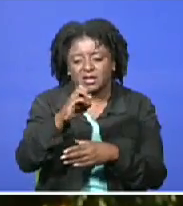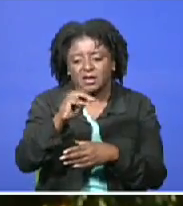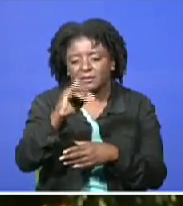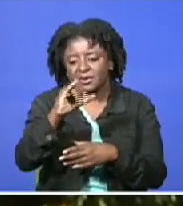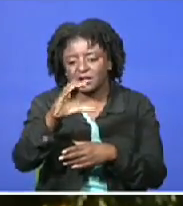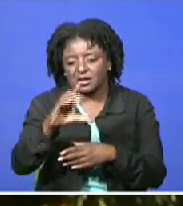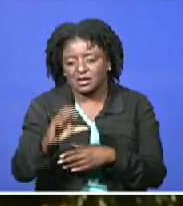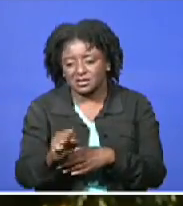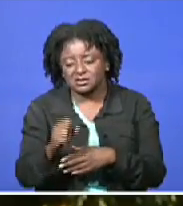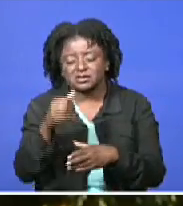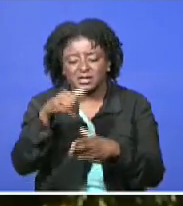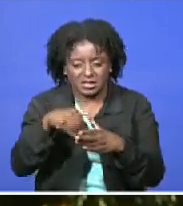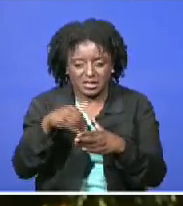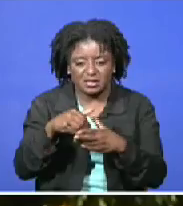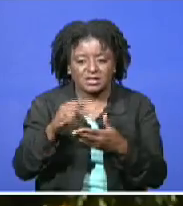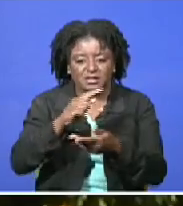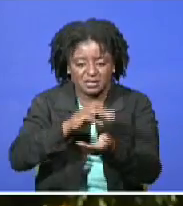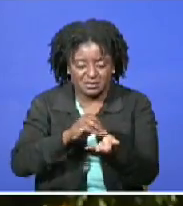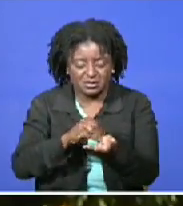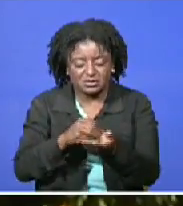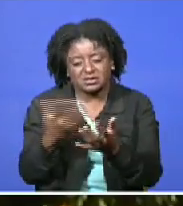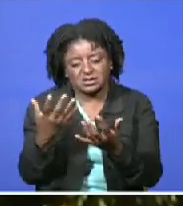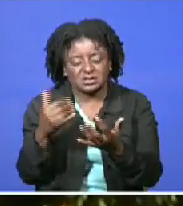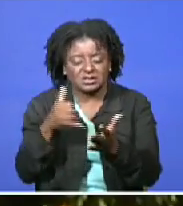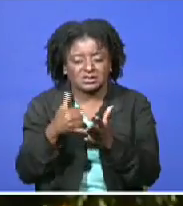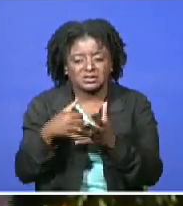So it's a little complex situation.